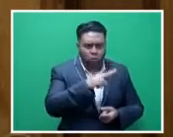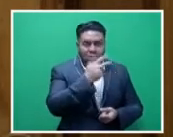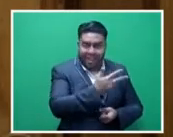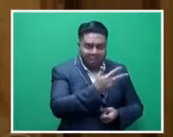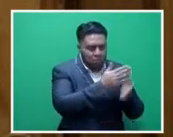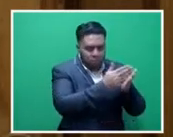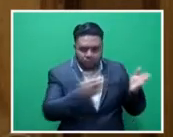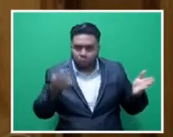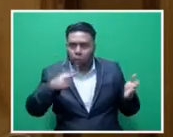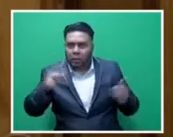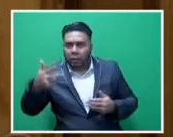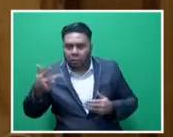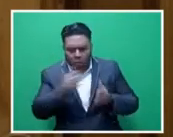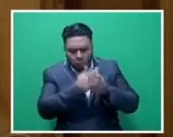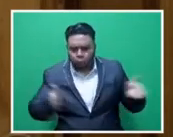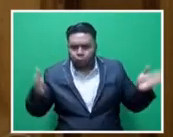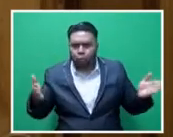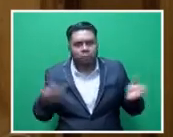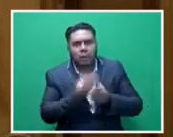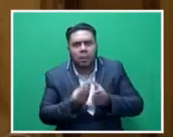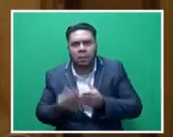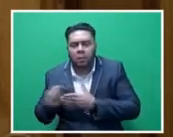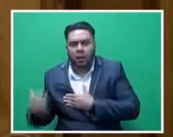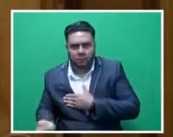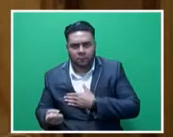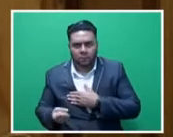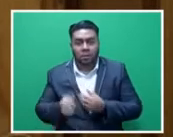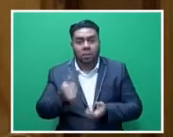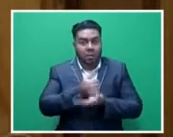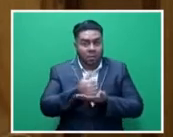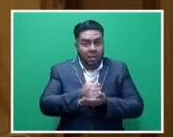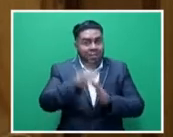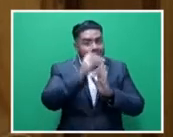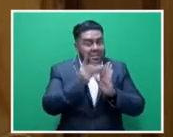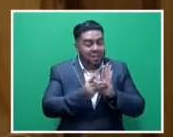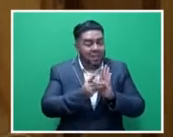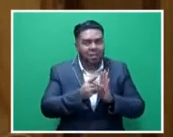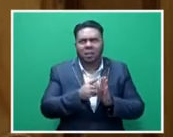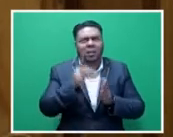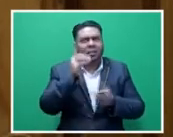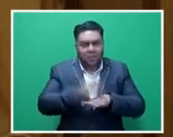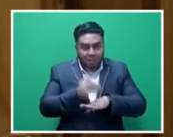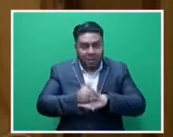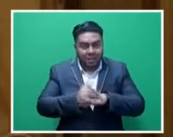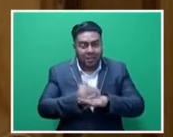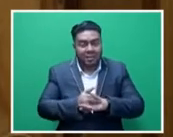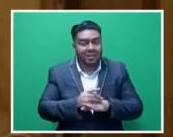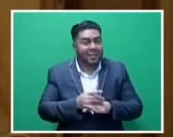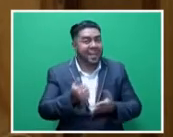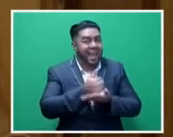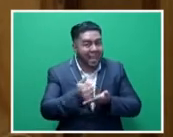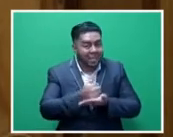the consultations on the Rights of Persons with Disability Act 2018, and on the lack of awareness on the policy and